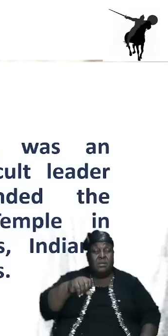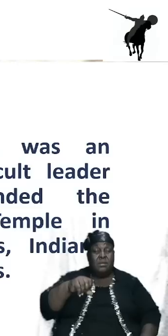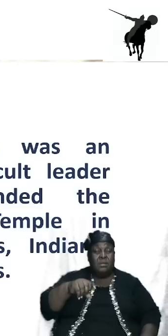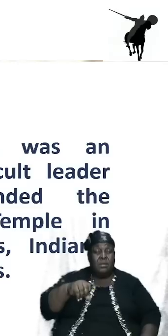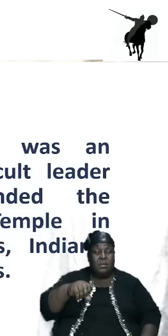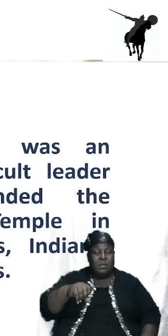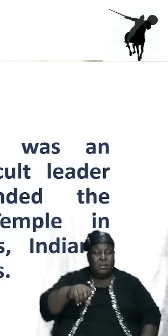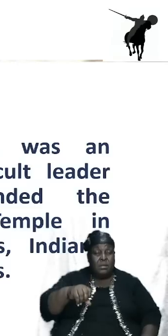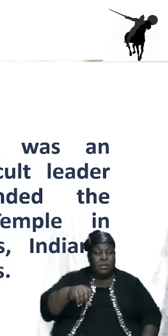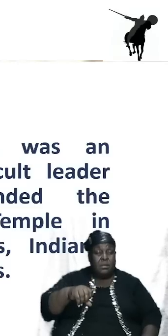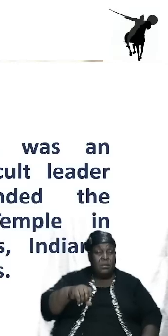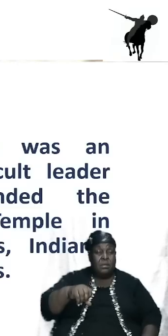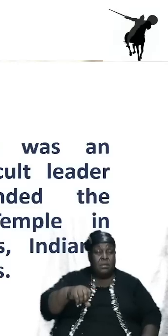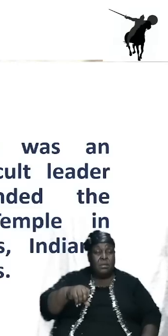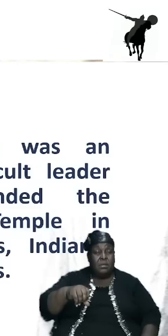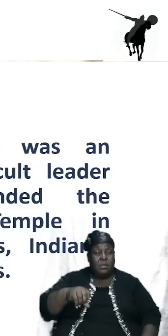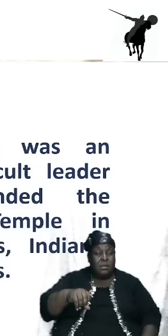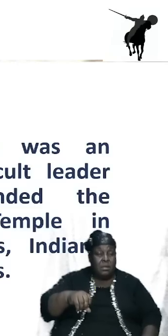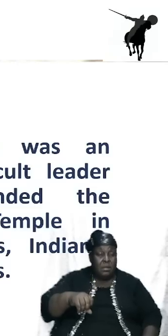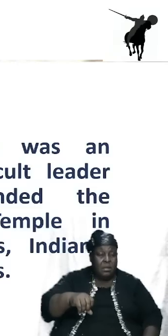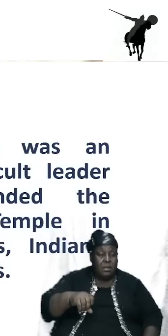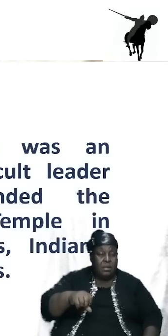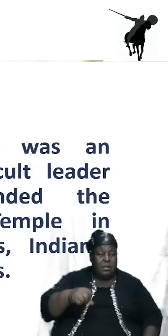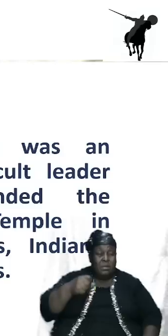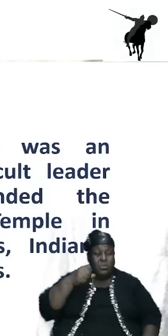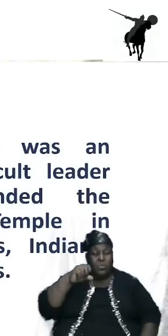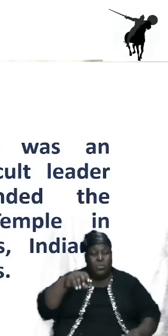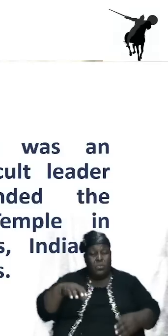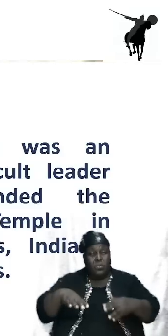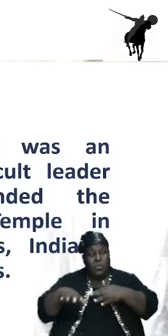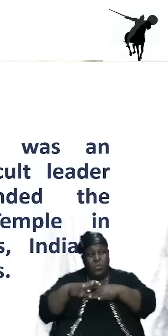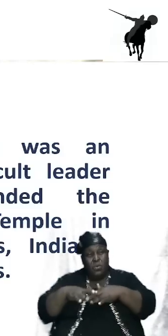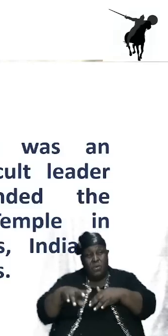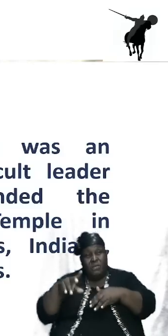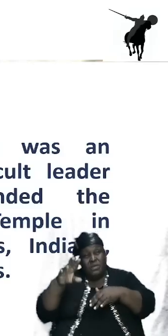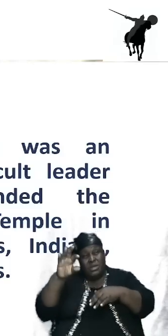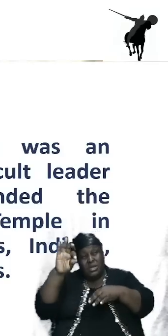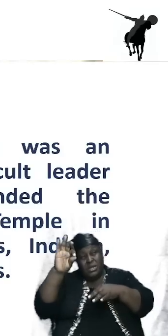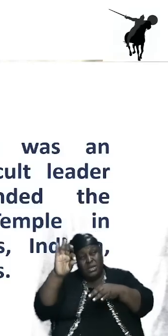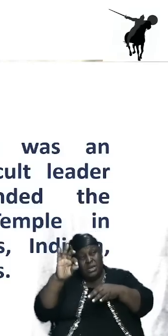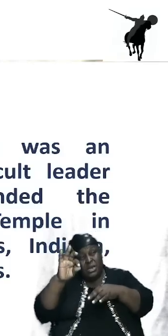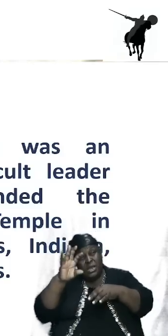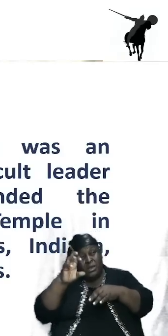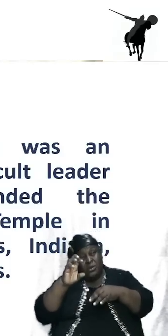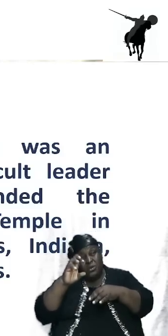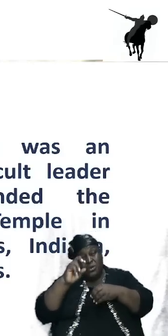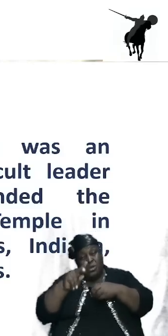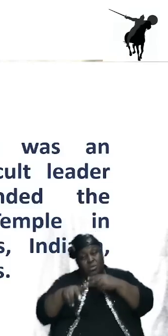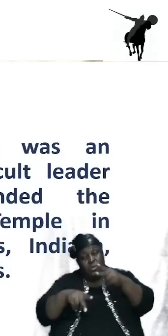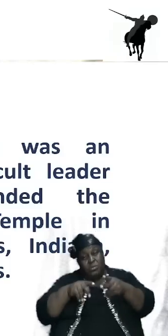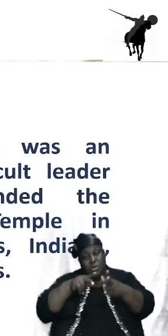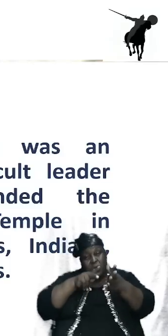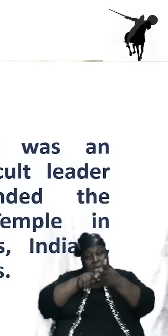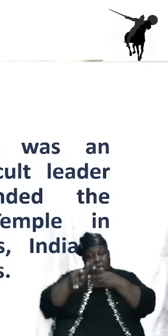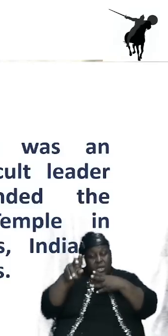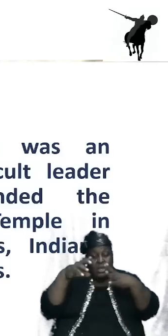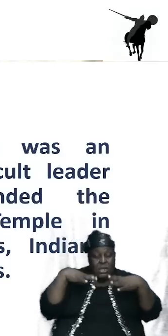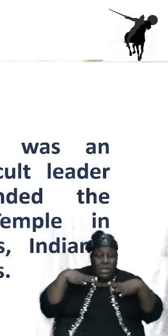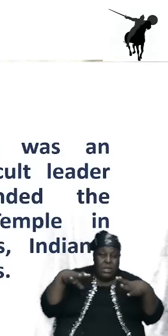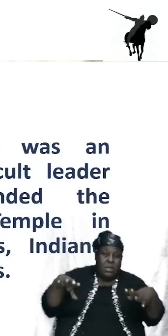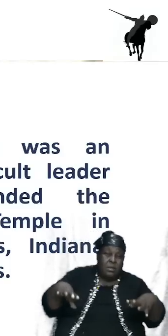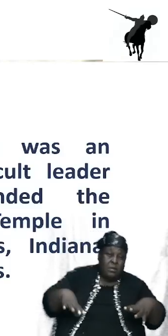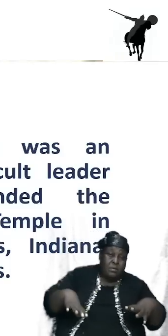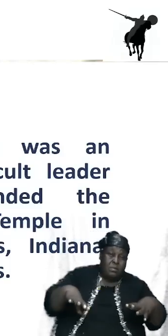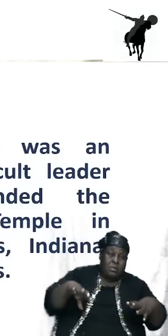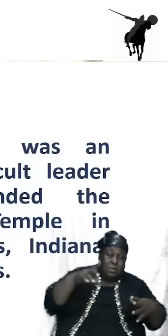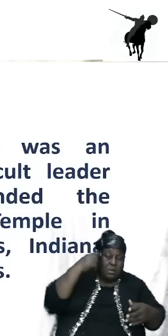coming back. And over 900 people were killed that day in that camp. 900 people died because of this